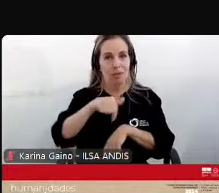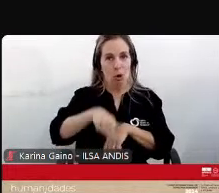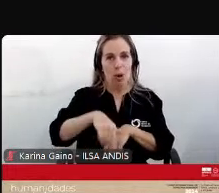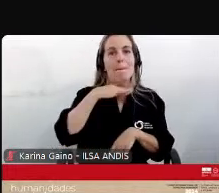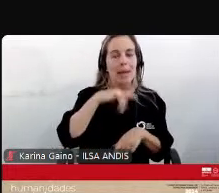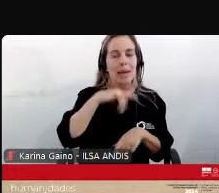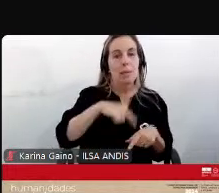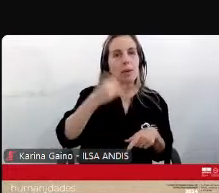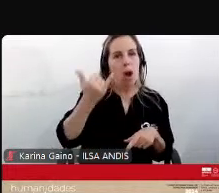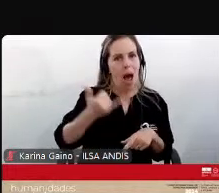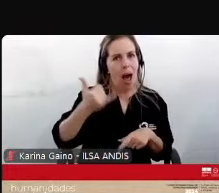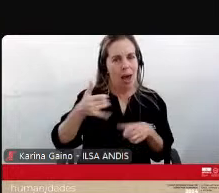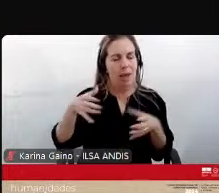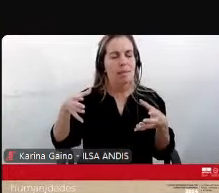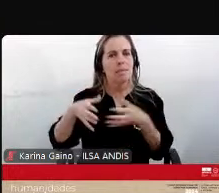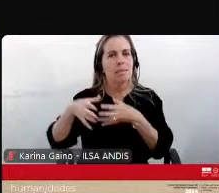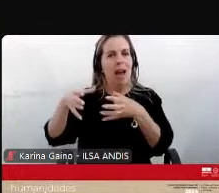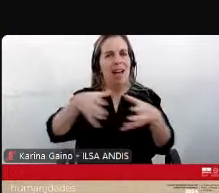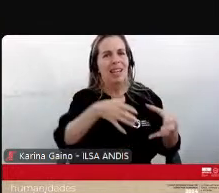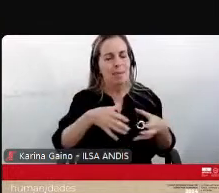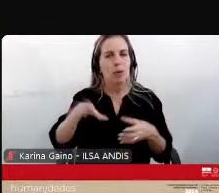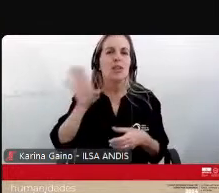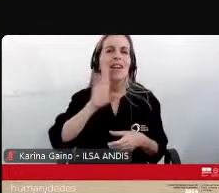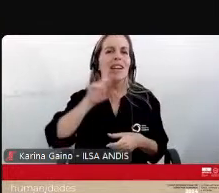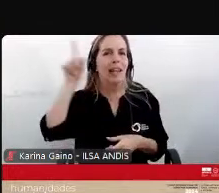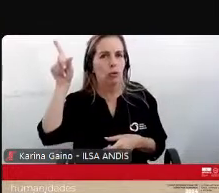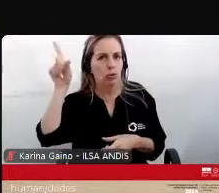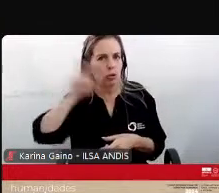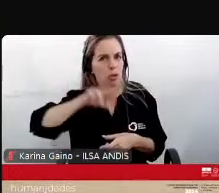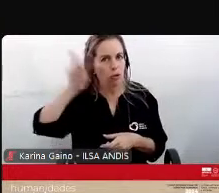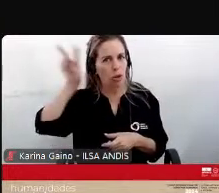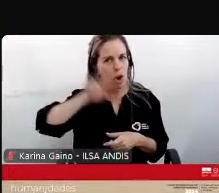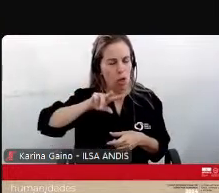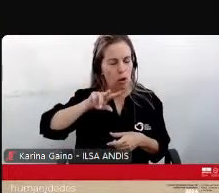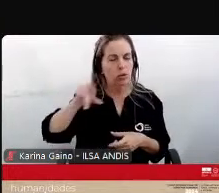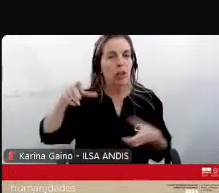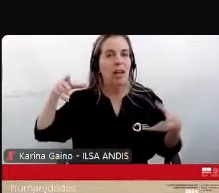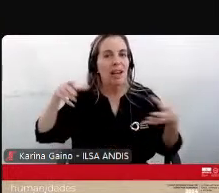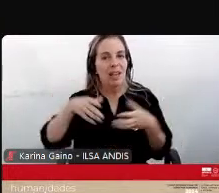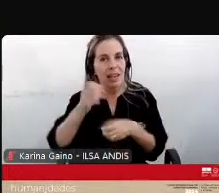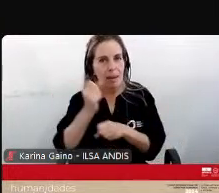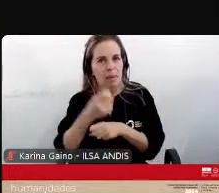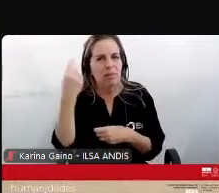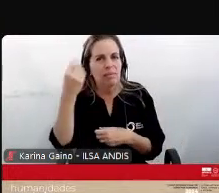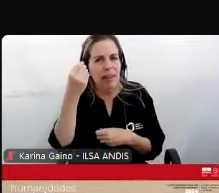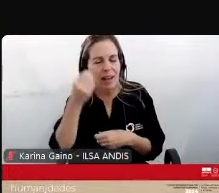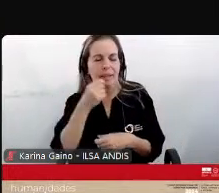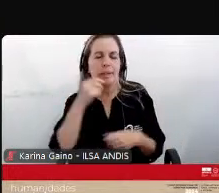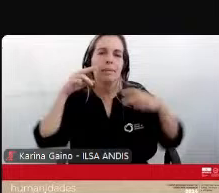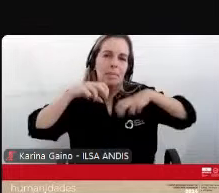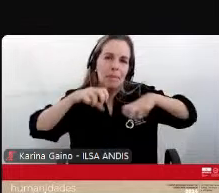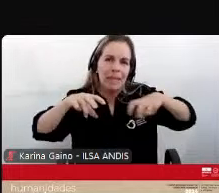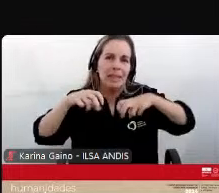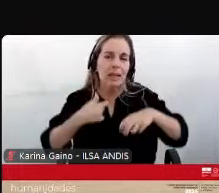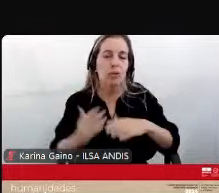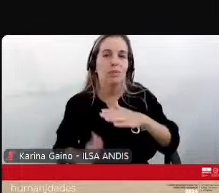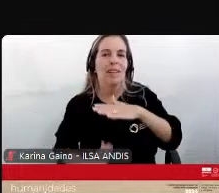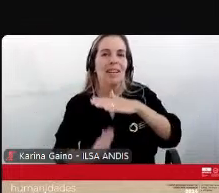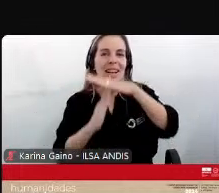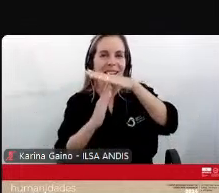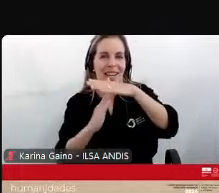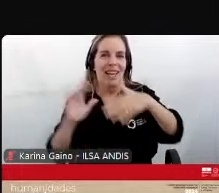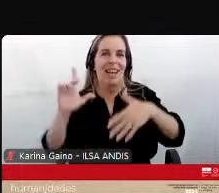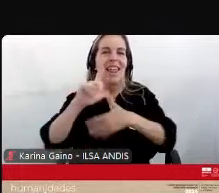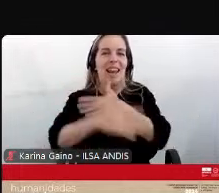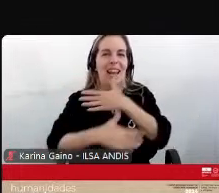work includes research and assessments. Prior to becoming the senior regional lead for the Americas, I was the practice group lead for applied research and